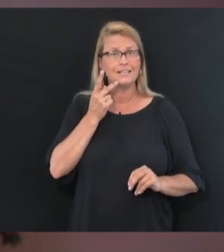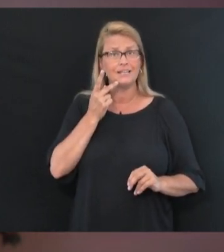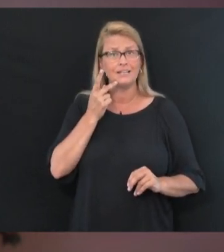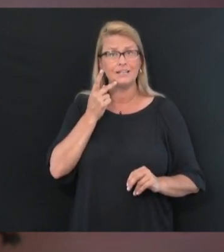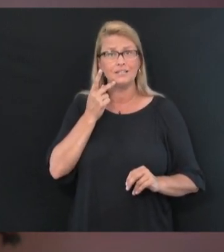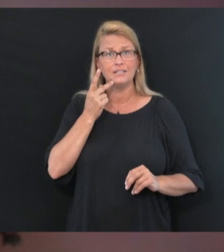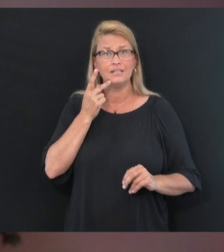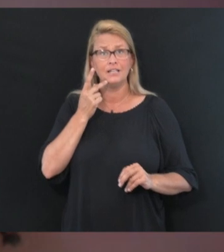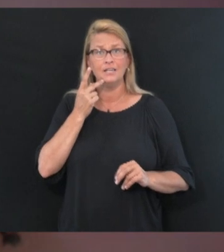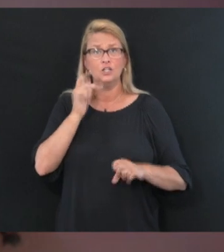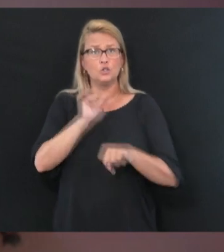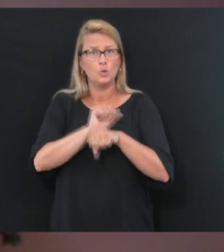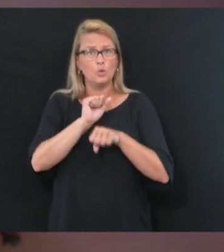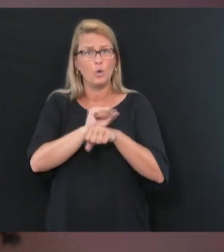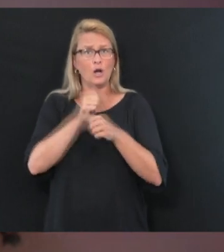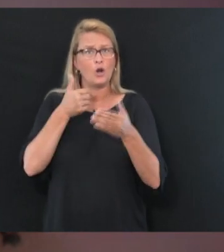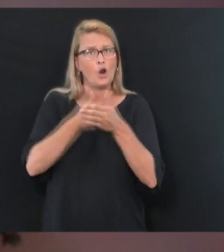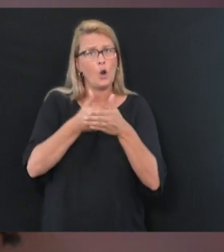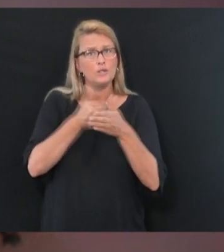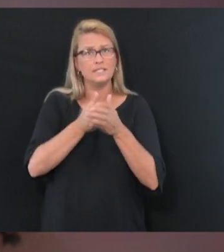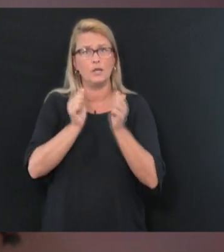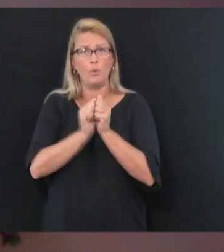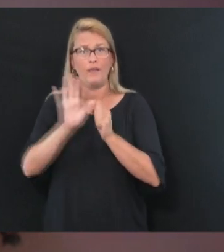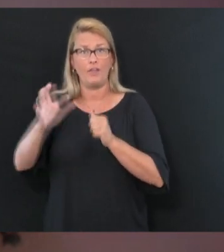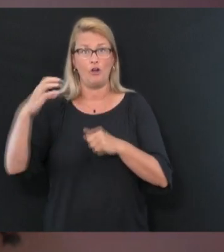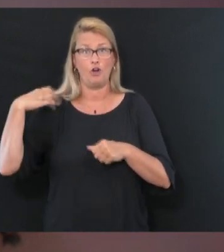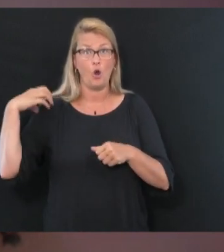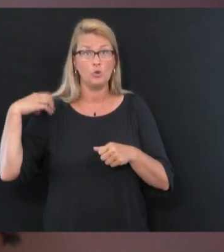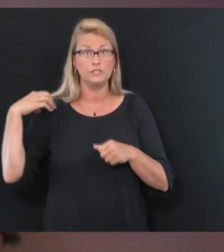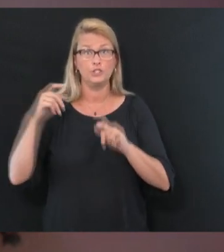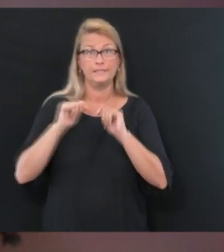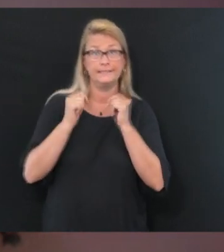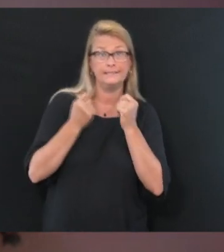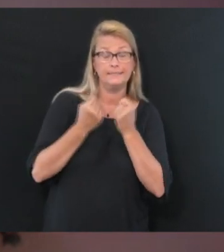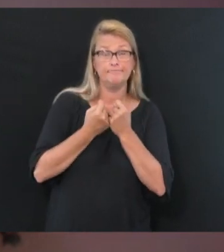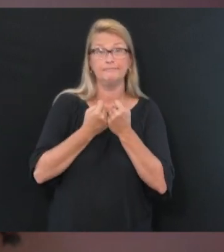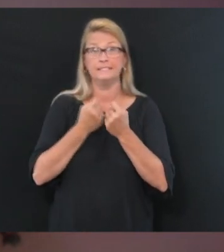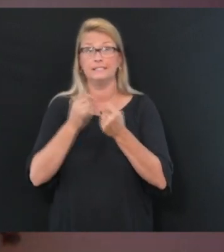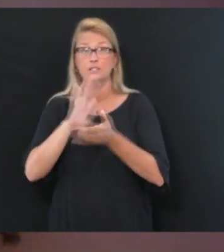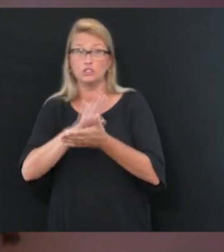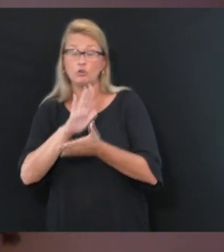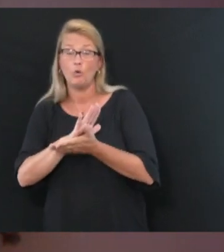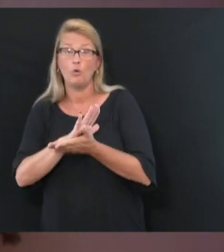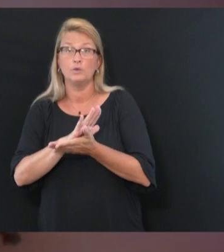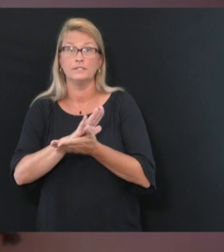work closely with their schools and coaches to understand what, may be the risk to them if